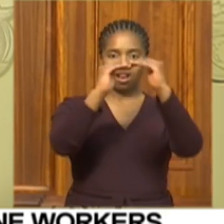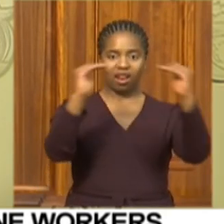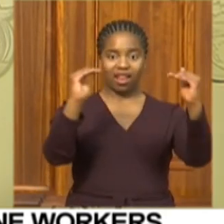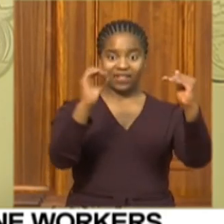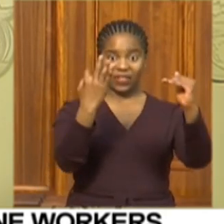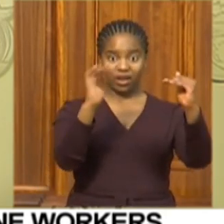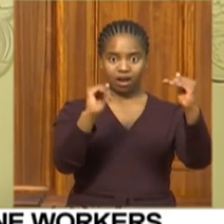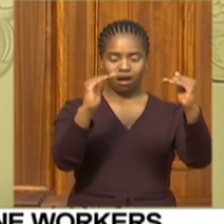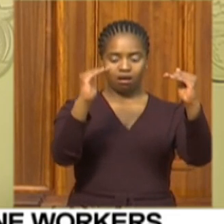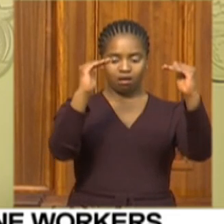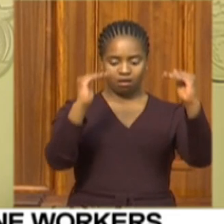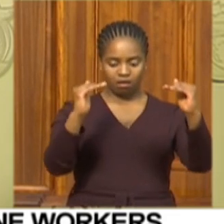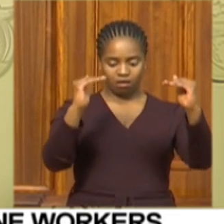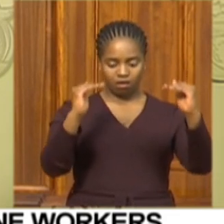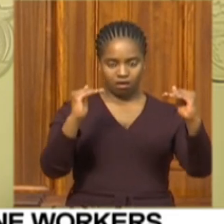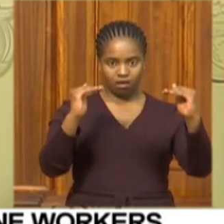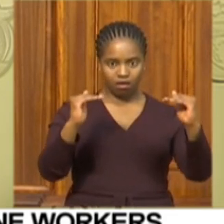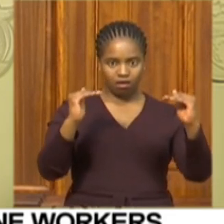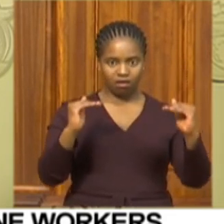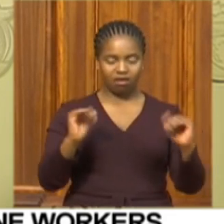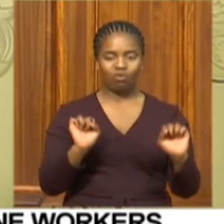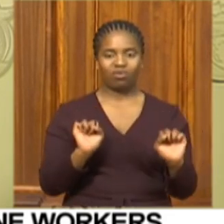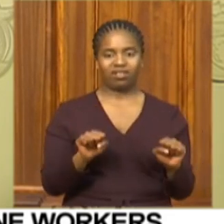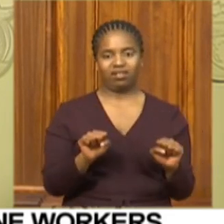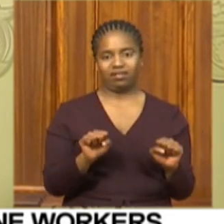restrictions we have had thus far.